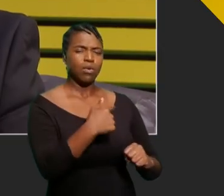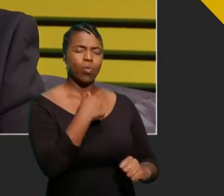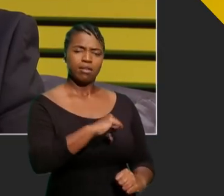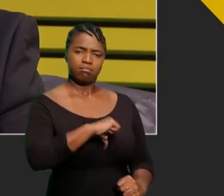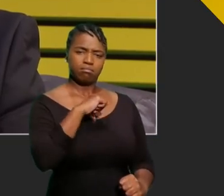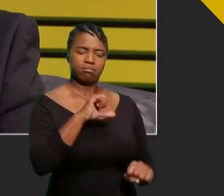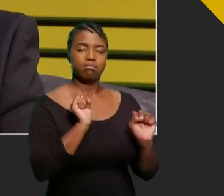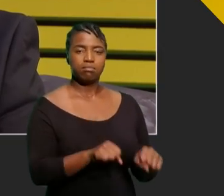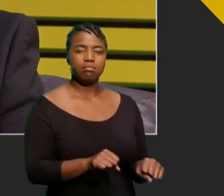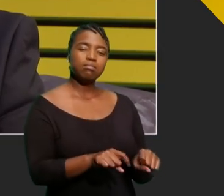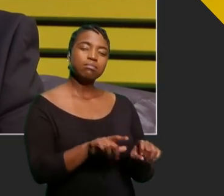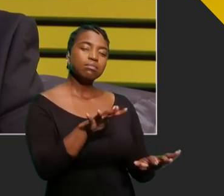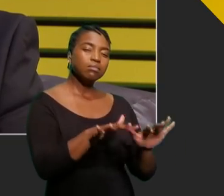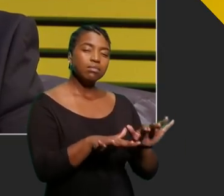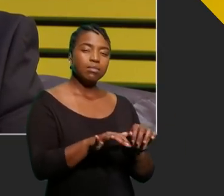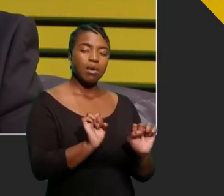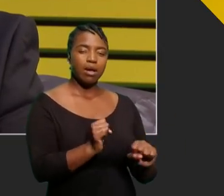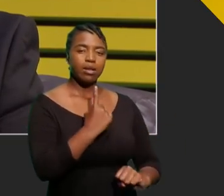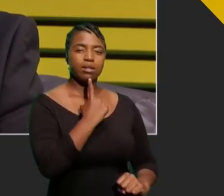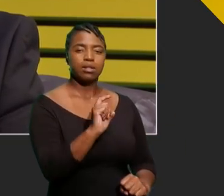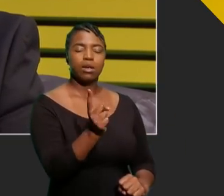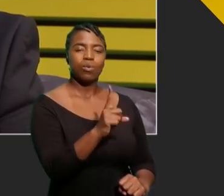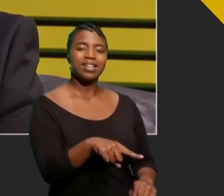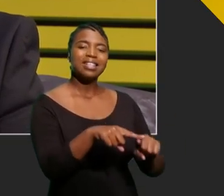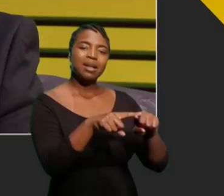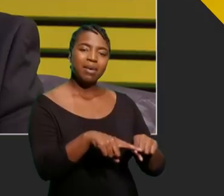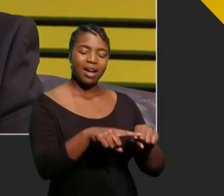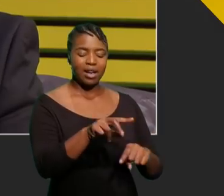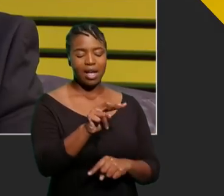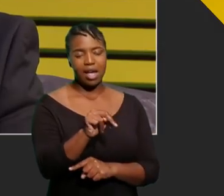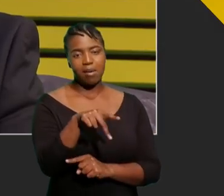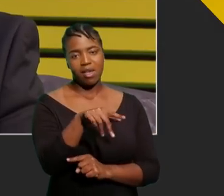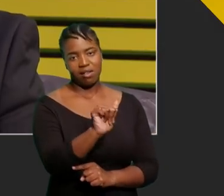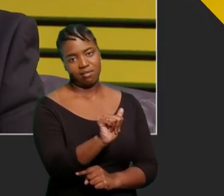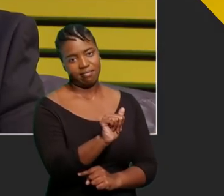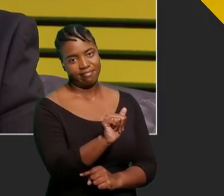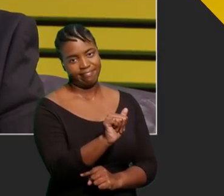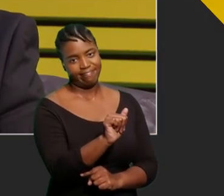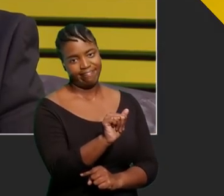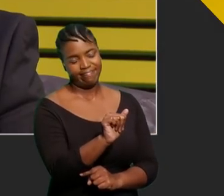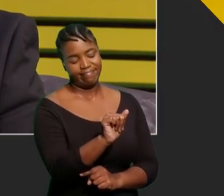it. Similarly, what I can say is it's up to the National Prosecution Authority. Okay.